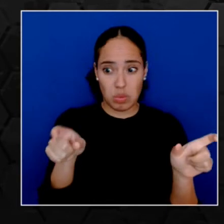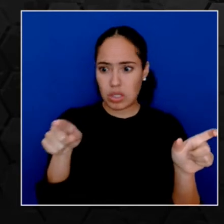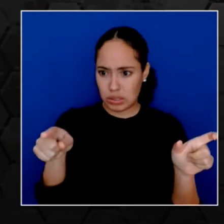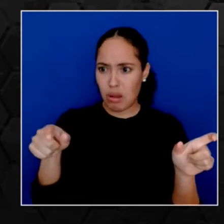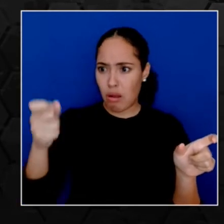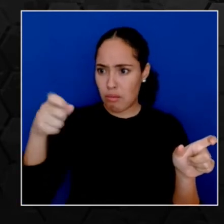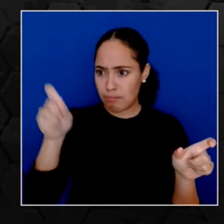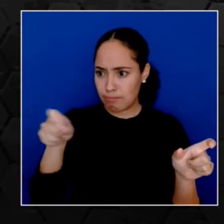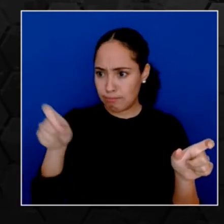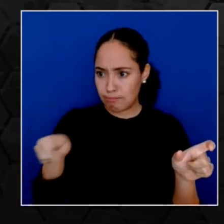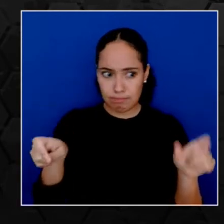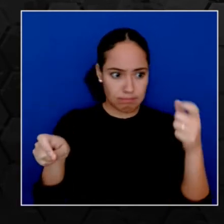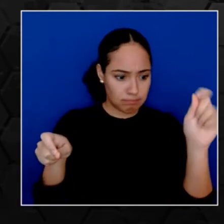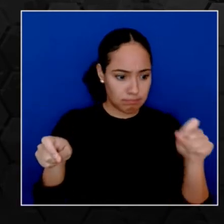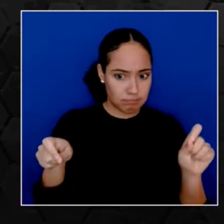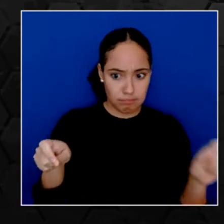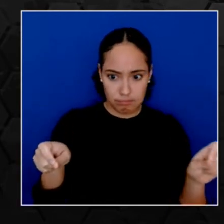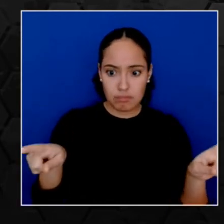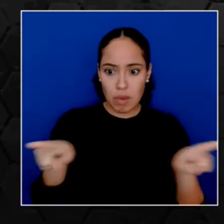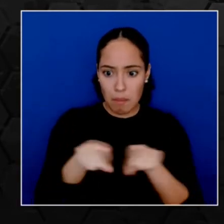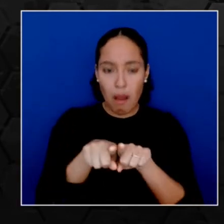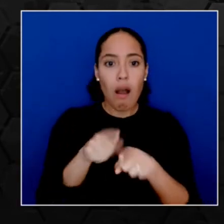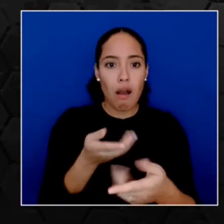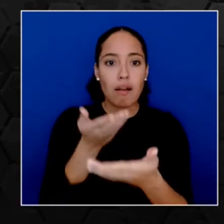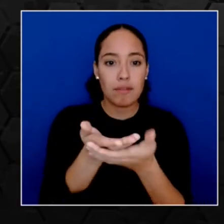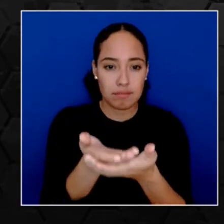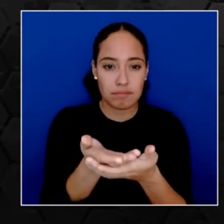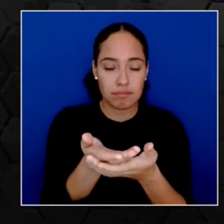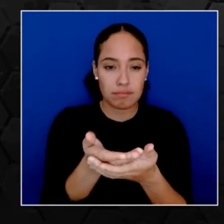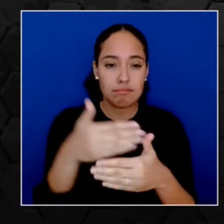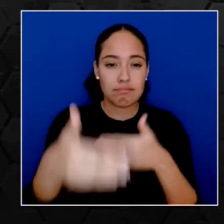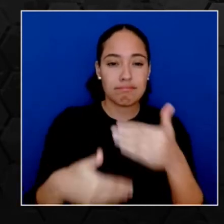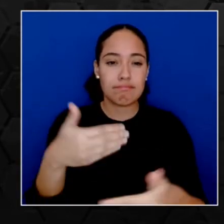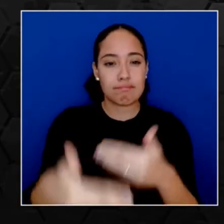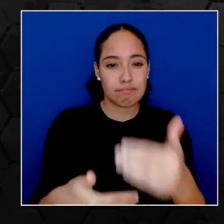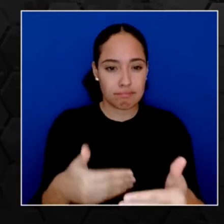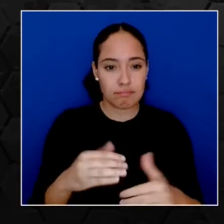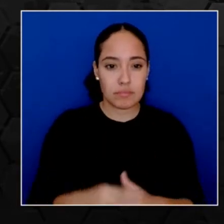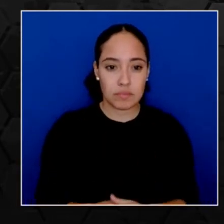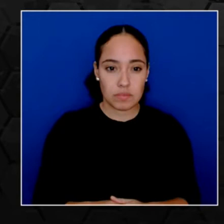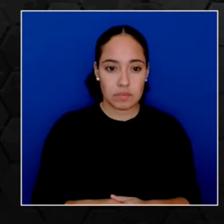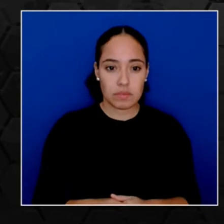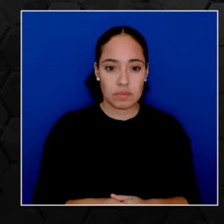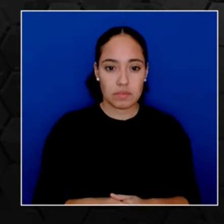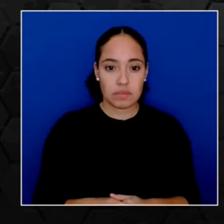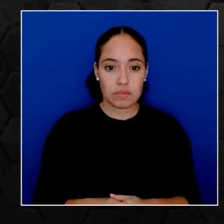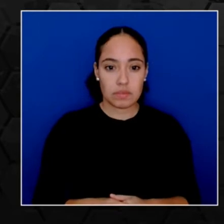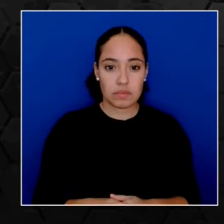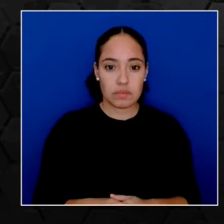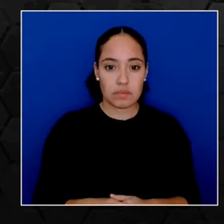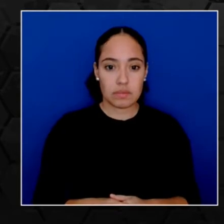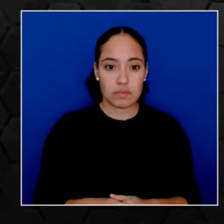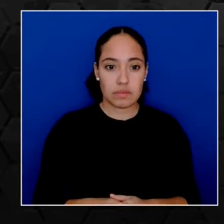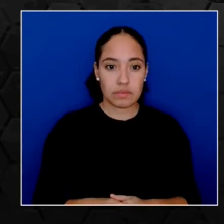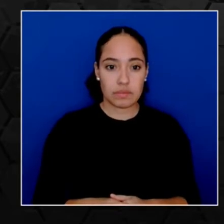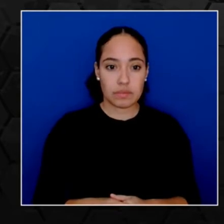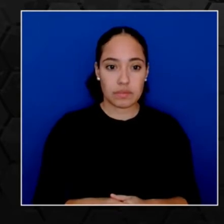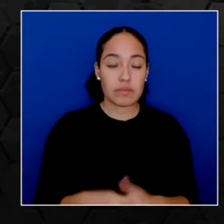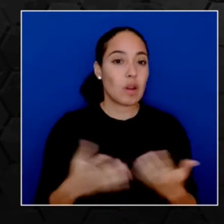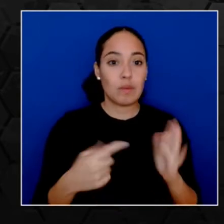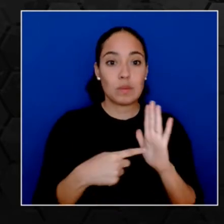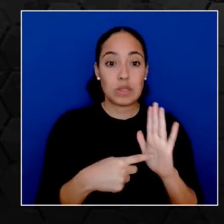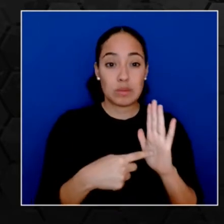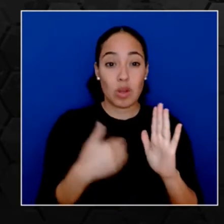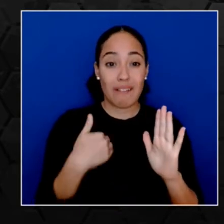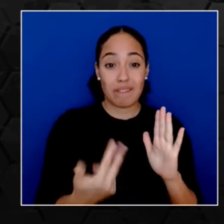totally depends on the application that we are using in the project. So like on the right hand side, you can see that we have three different users: user one, user two, and